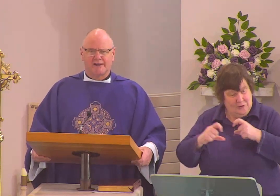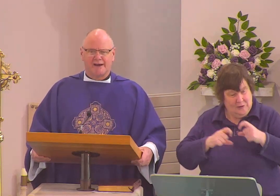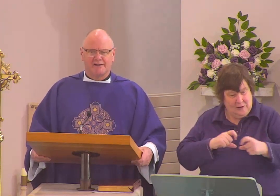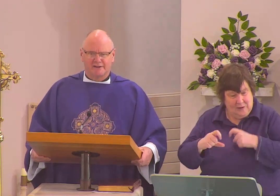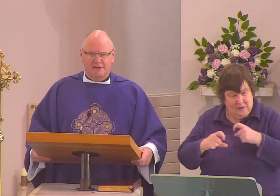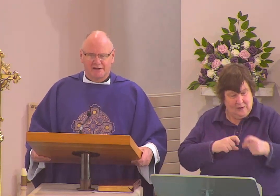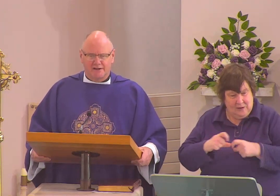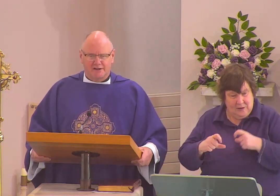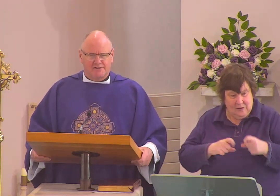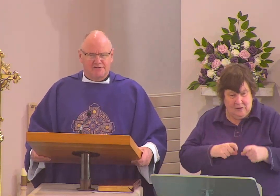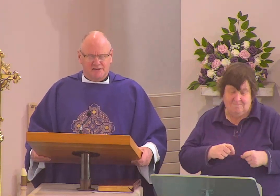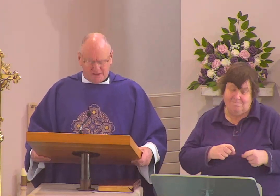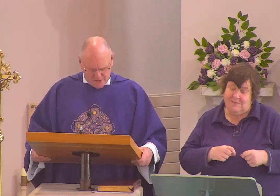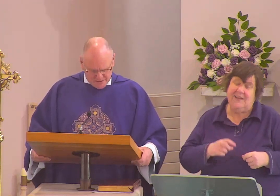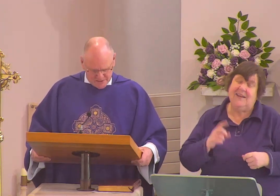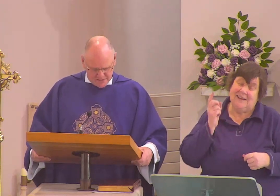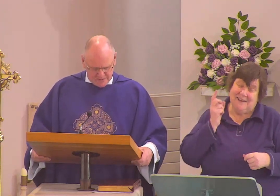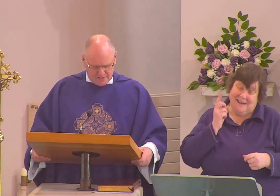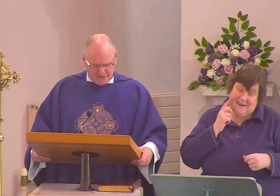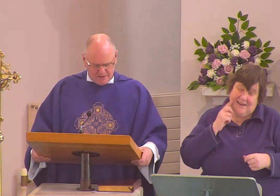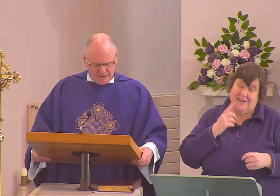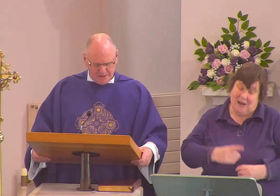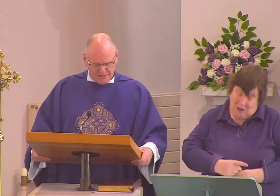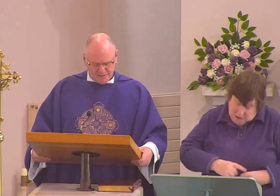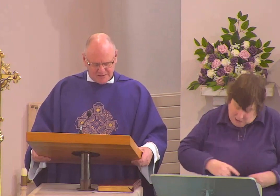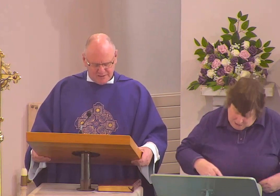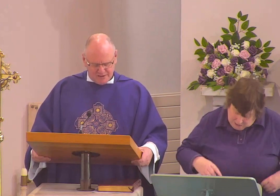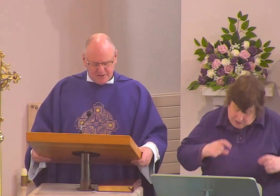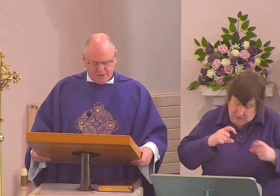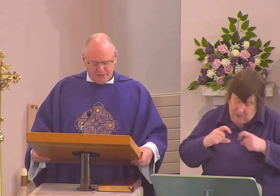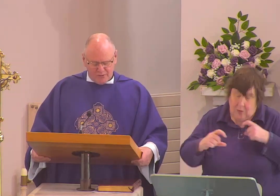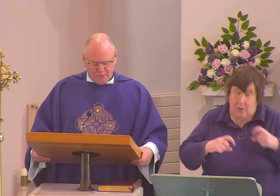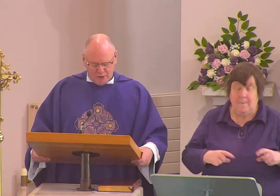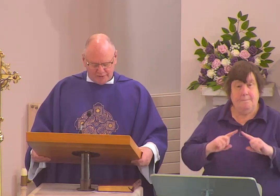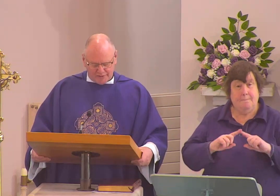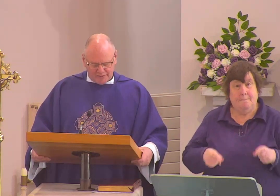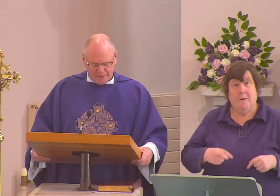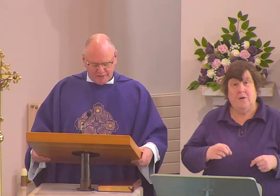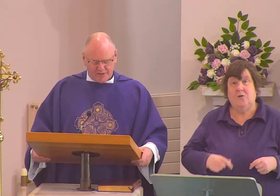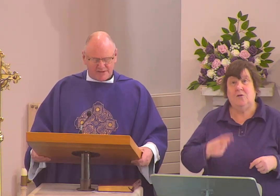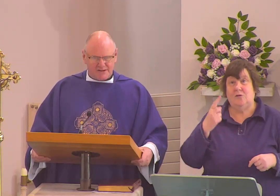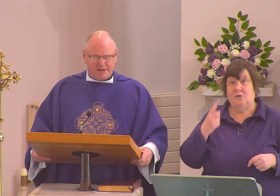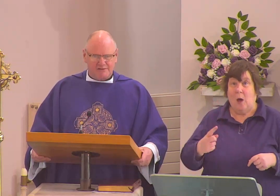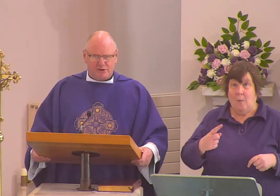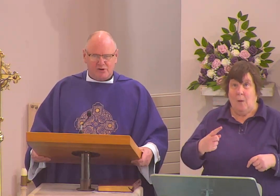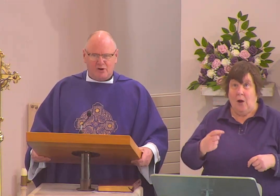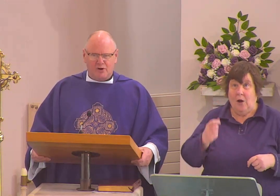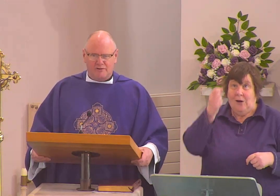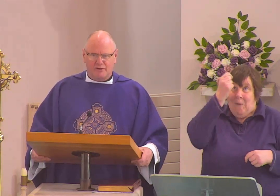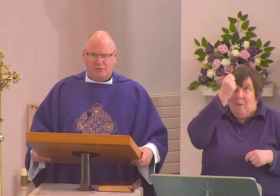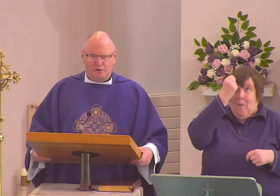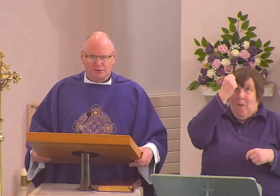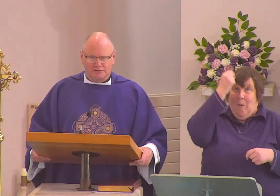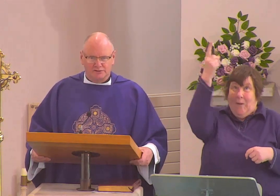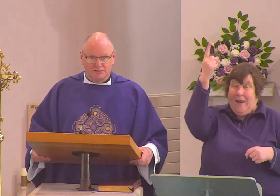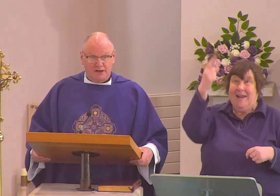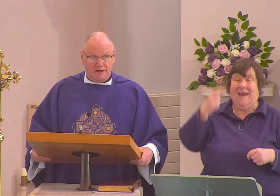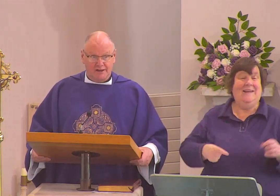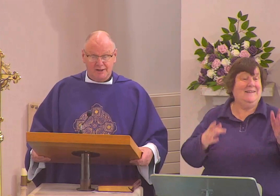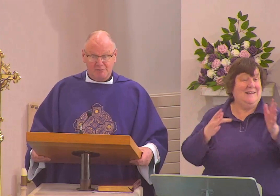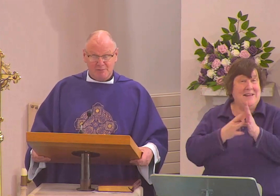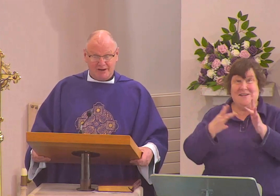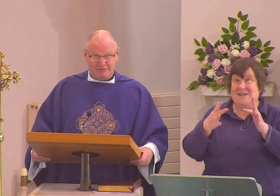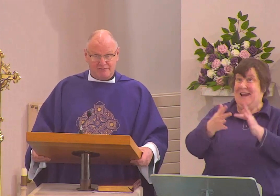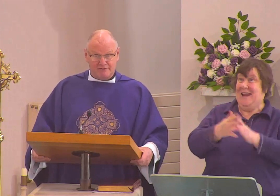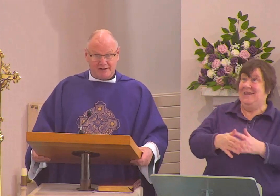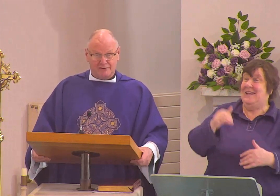the reality that Jesus is the one, the Saviour of the world. Again,